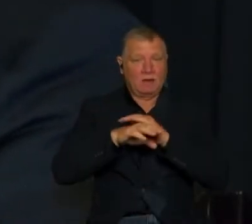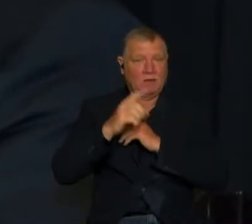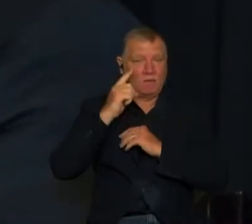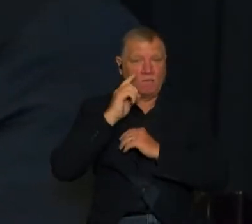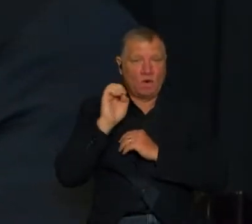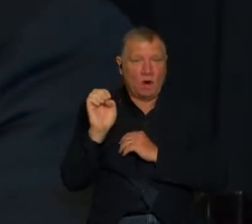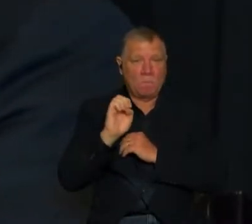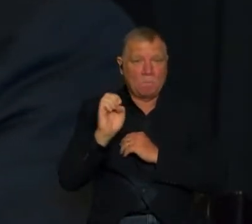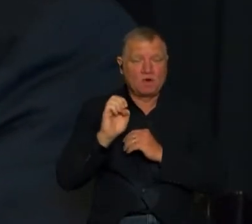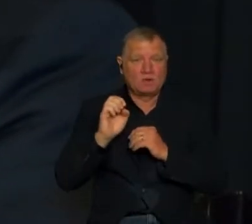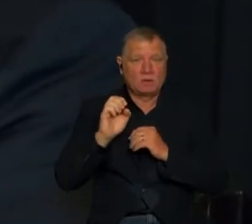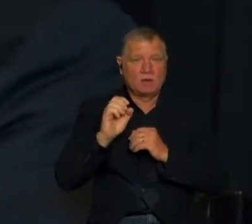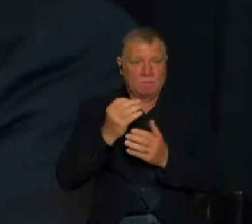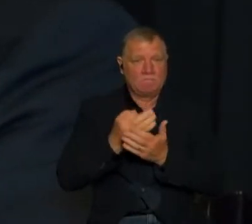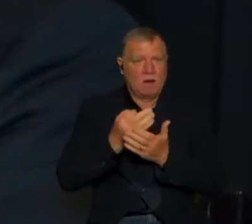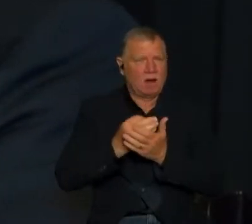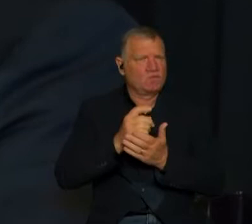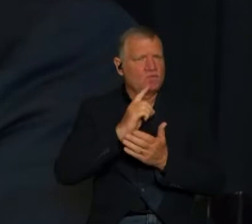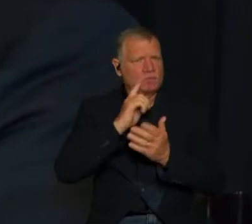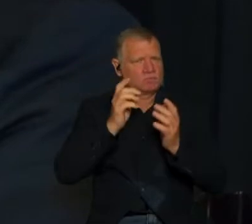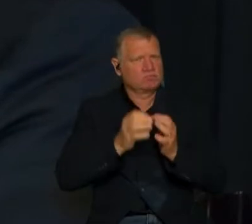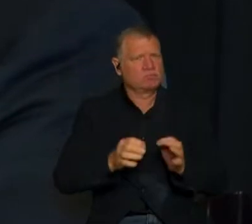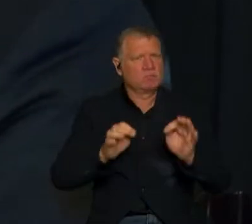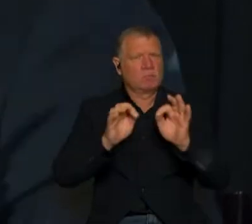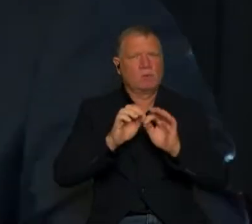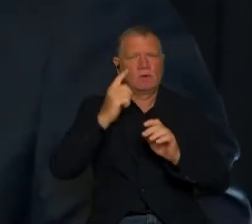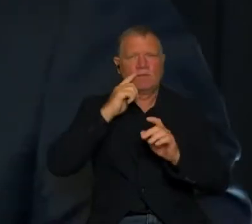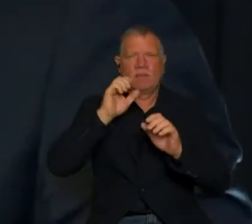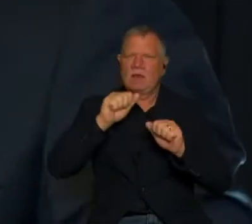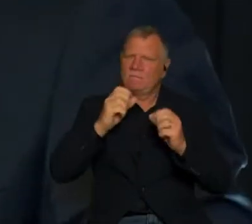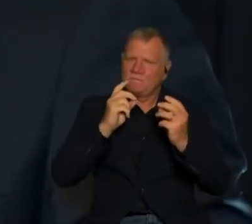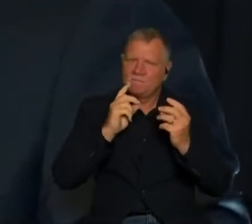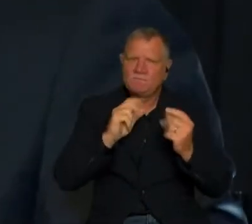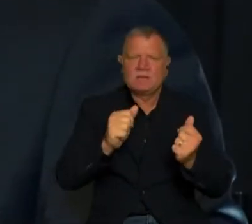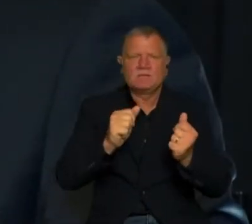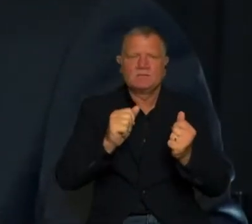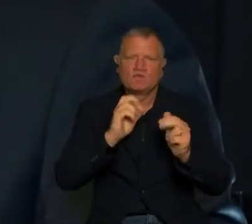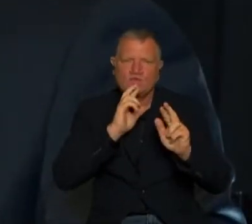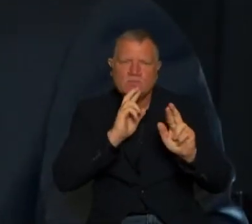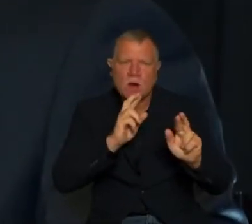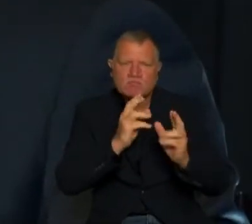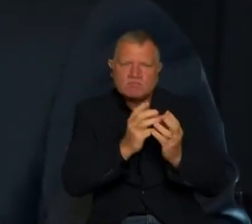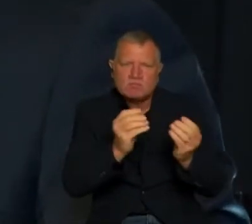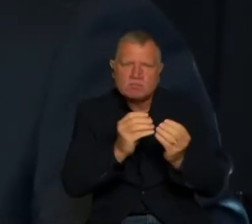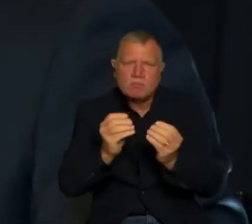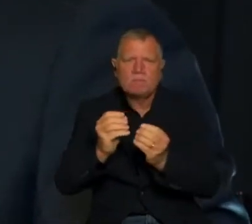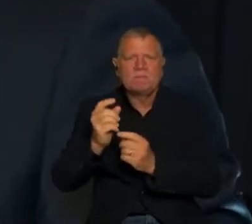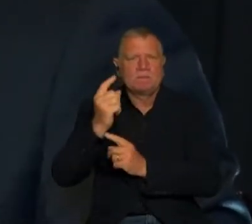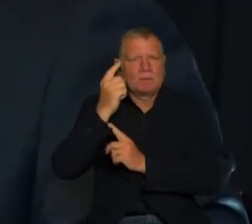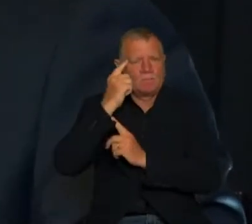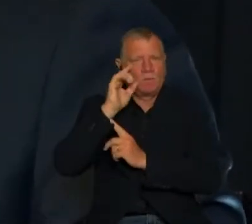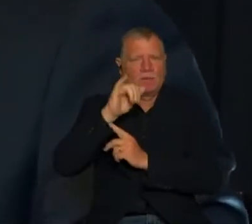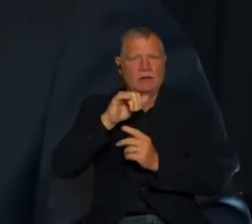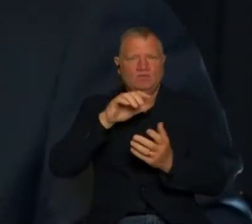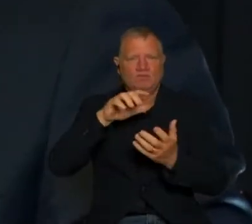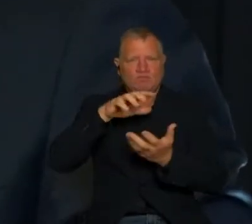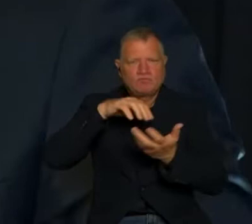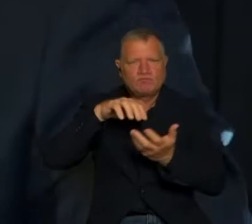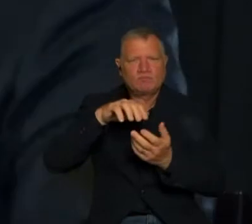emergency fund was critical to ensure a swift response to all situations caused by the